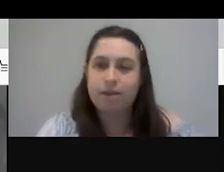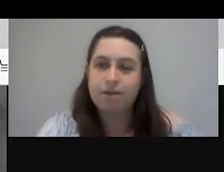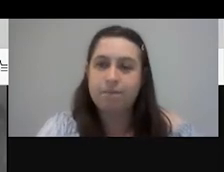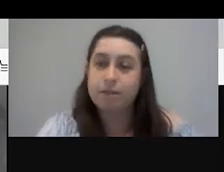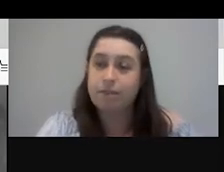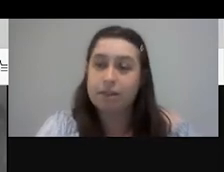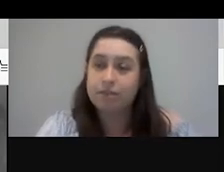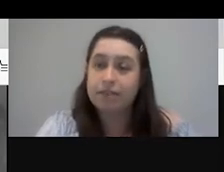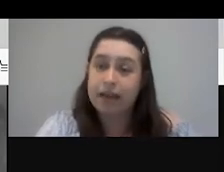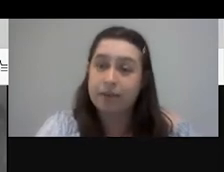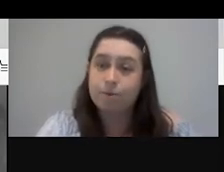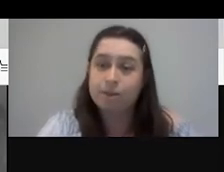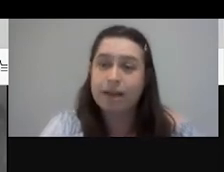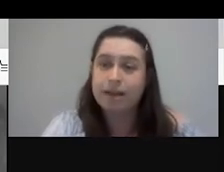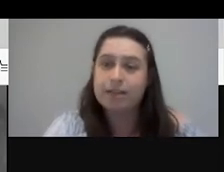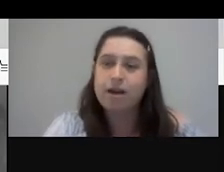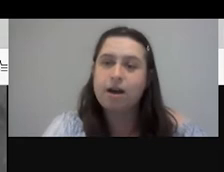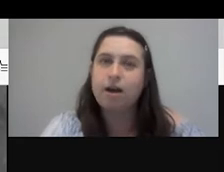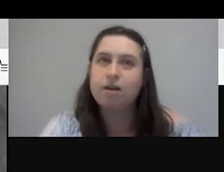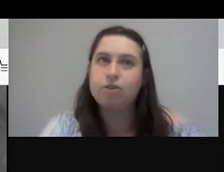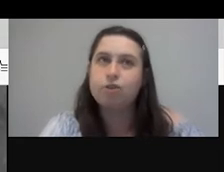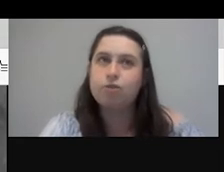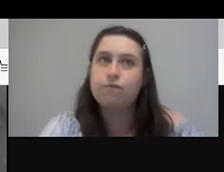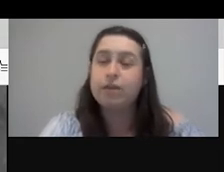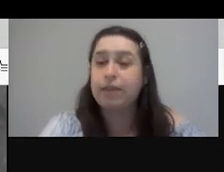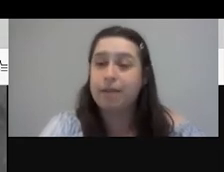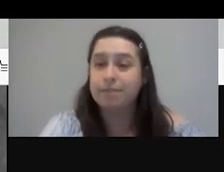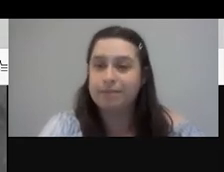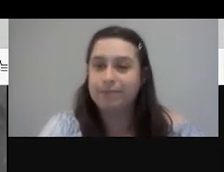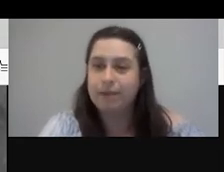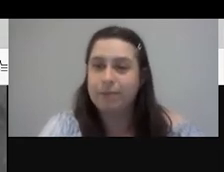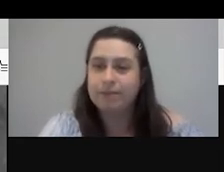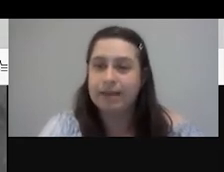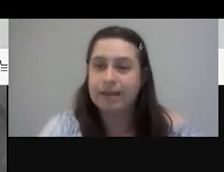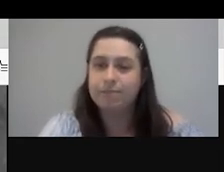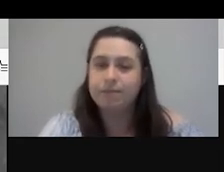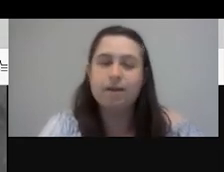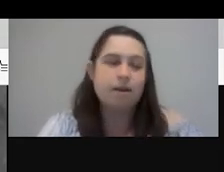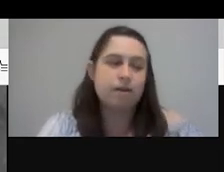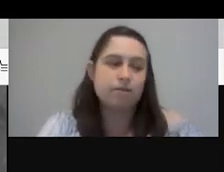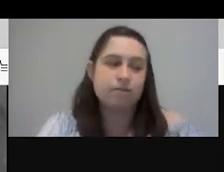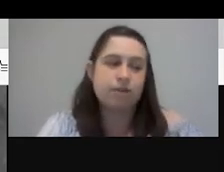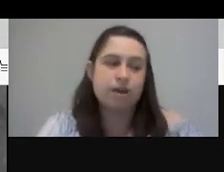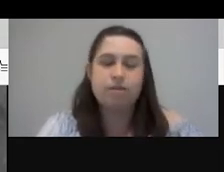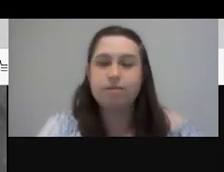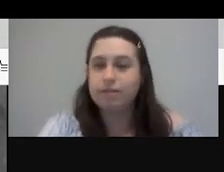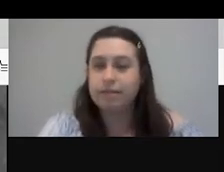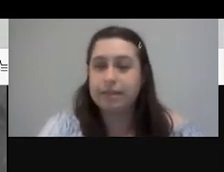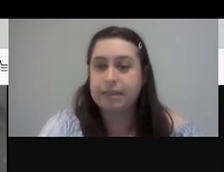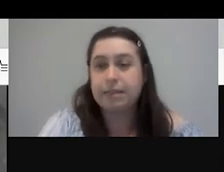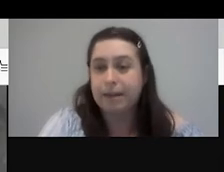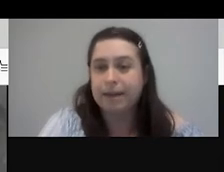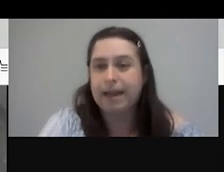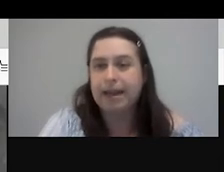The motivations for the second project are to fill the gaps in museums. So, as I